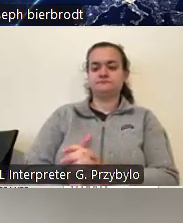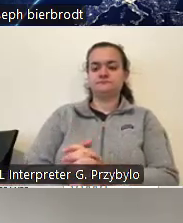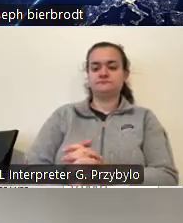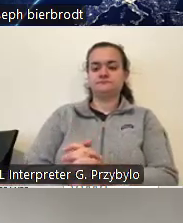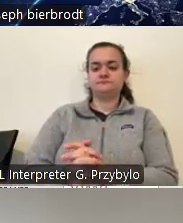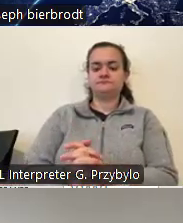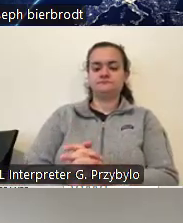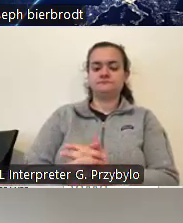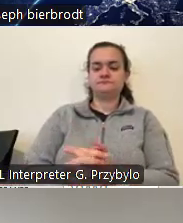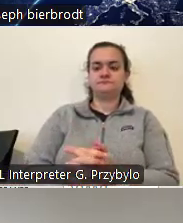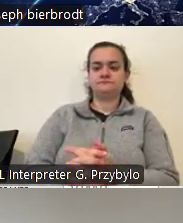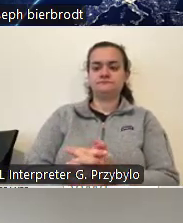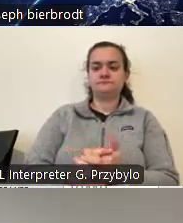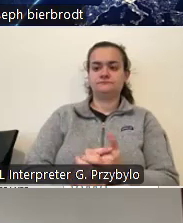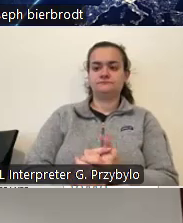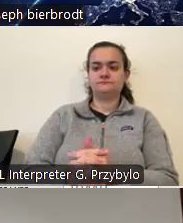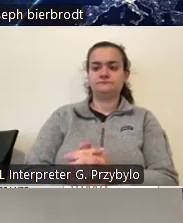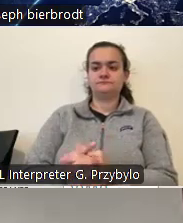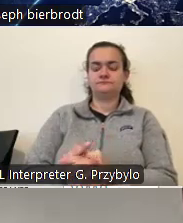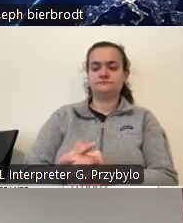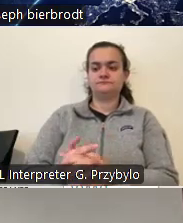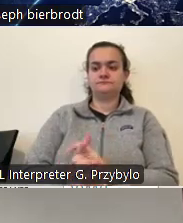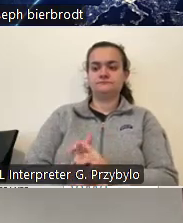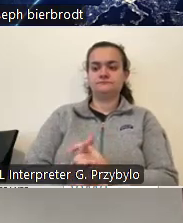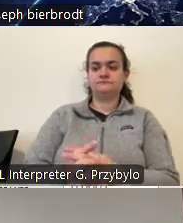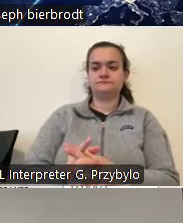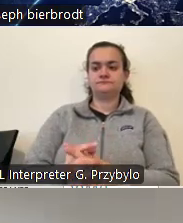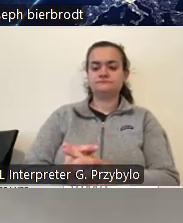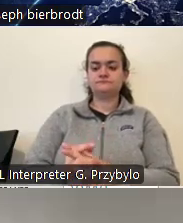So let me see if I can.